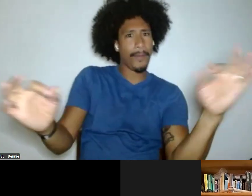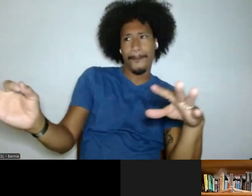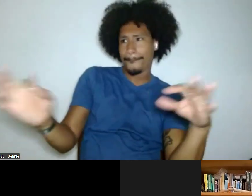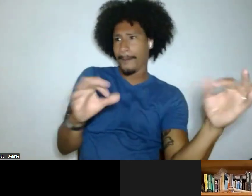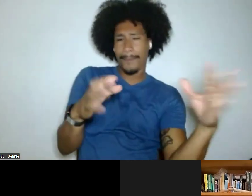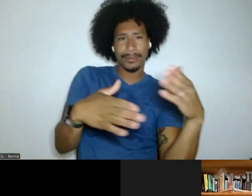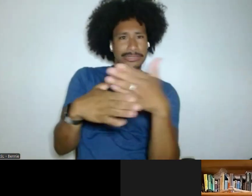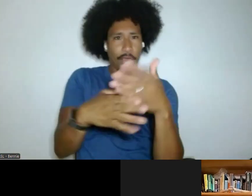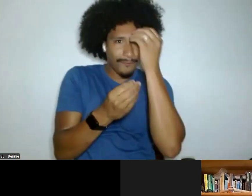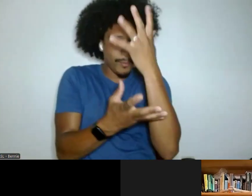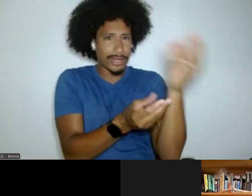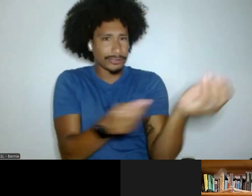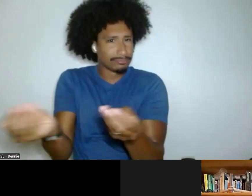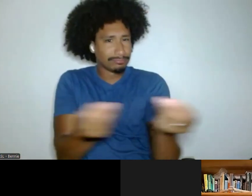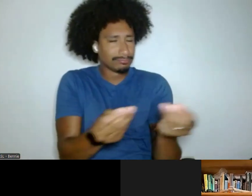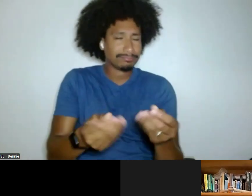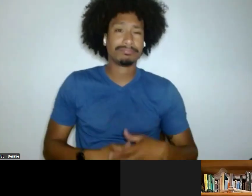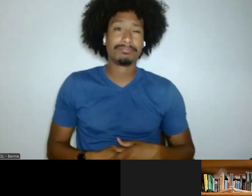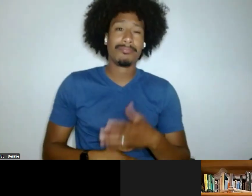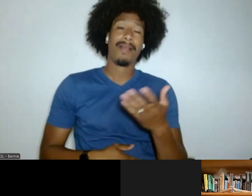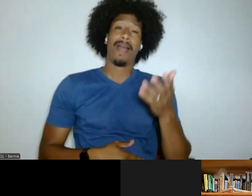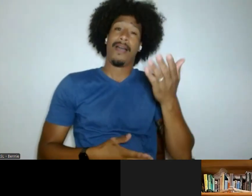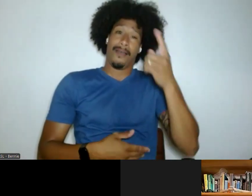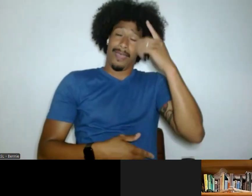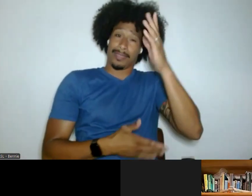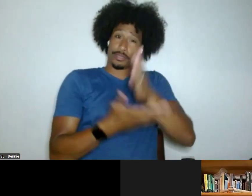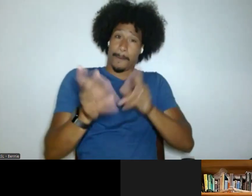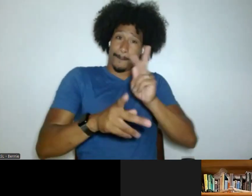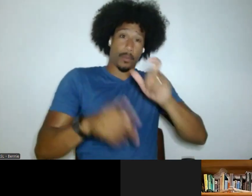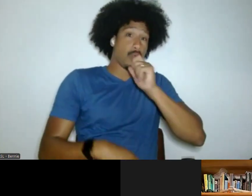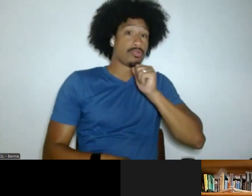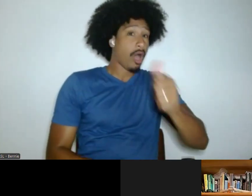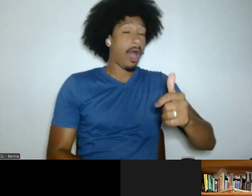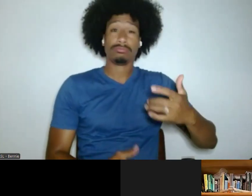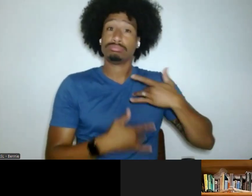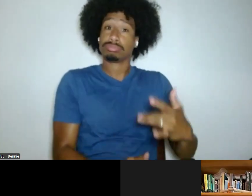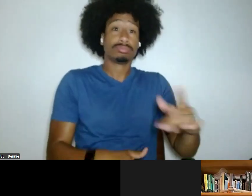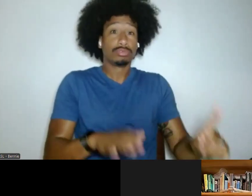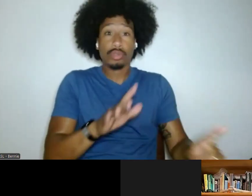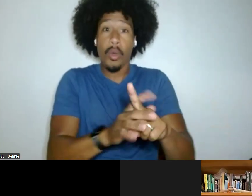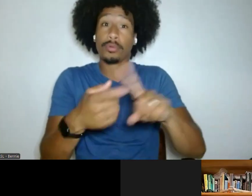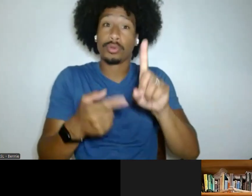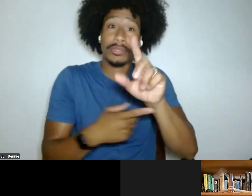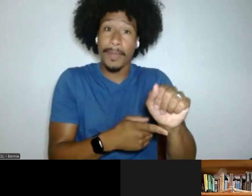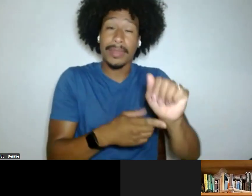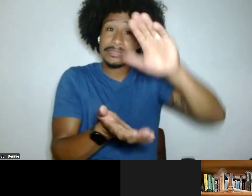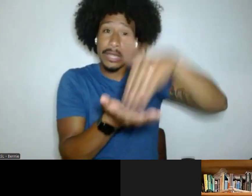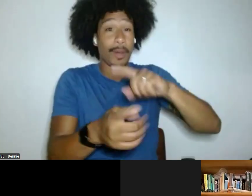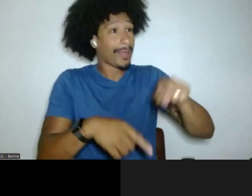come to a disability centered event are coming to these, and that's really meaningful to us. That was a long answer, but thank you.